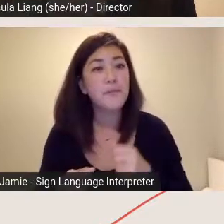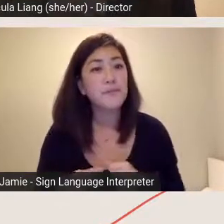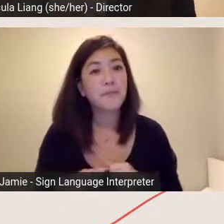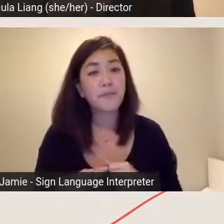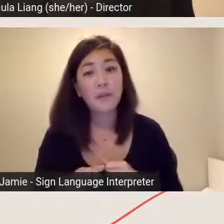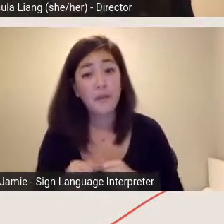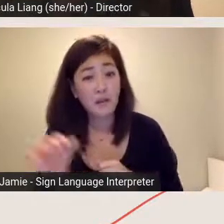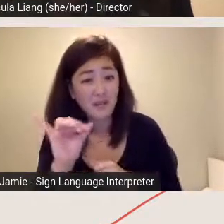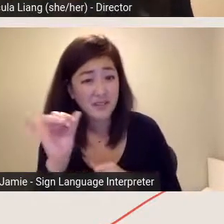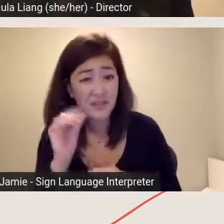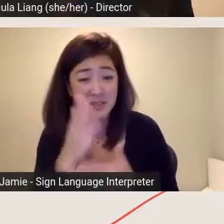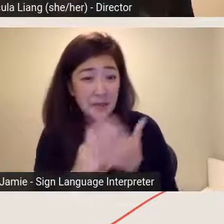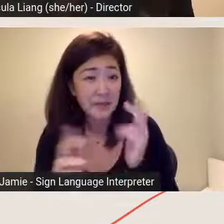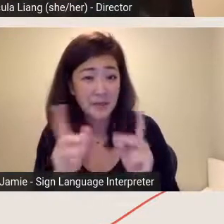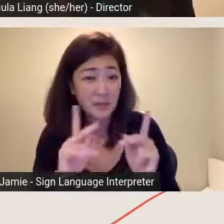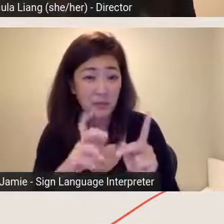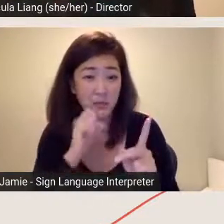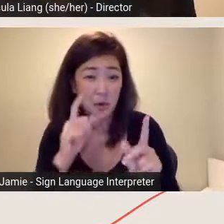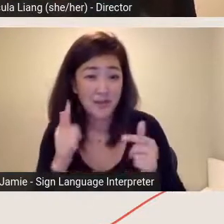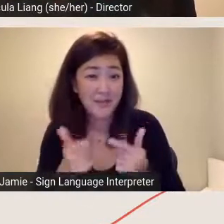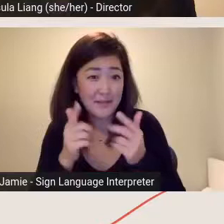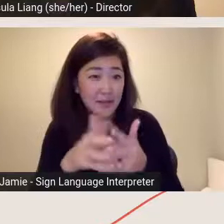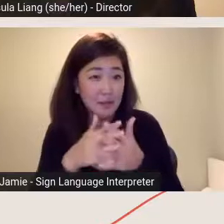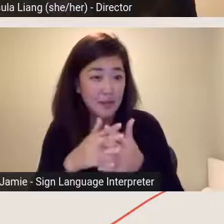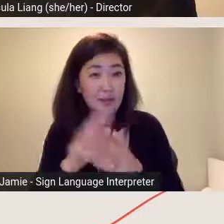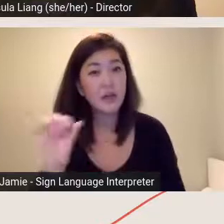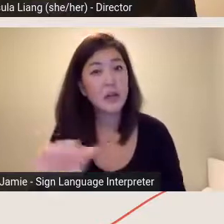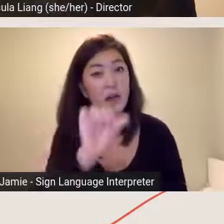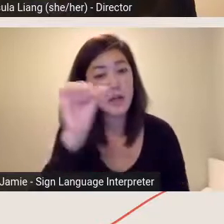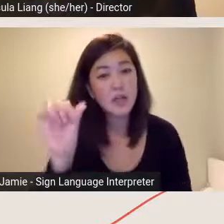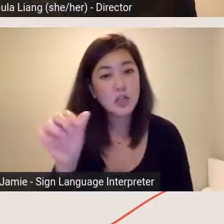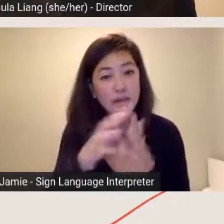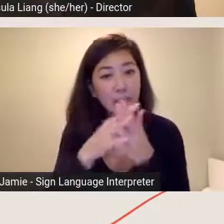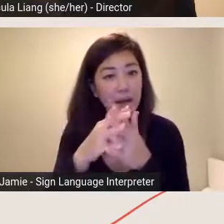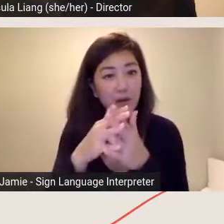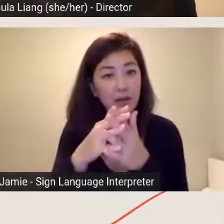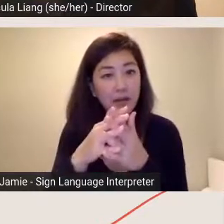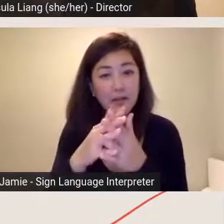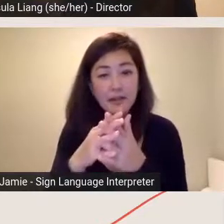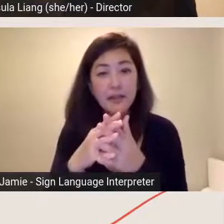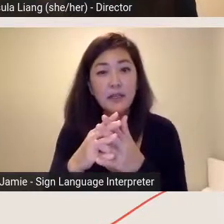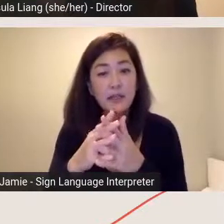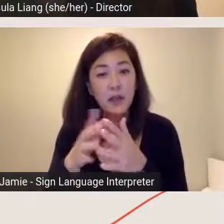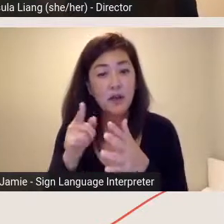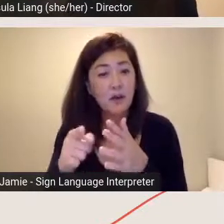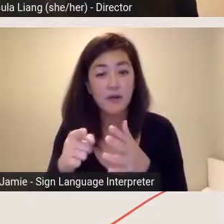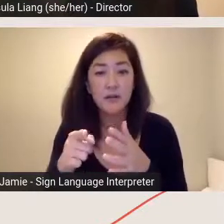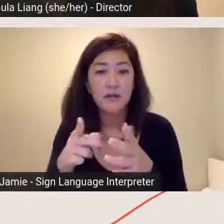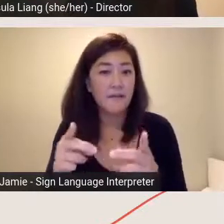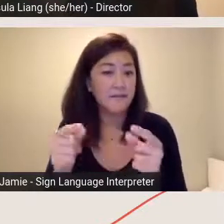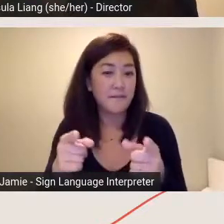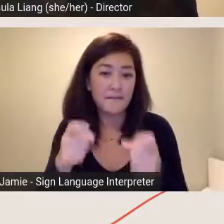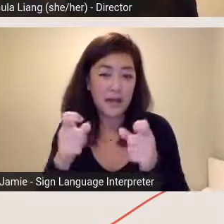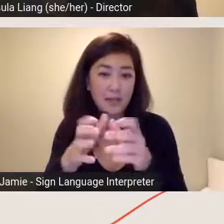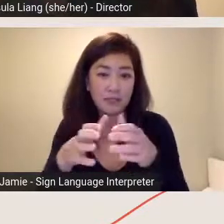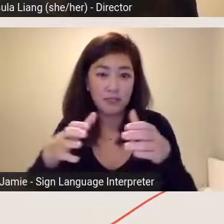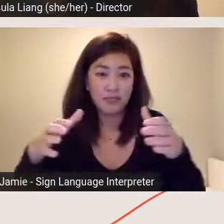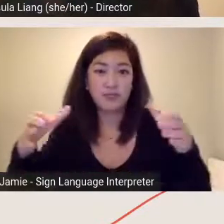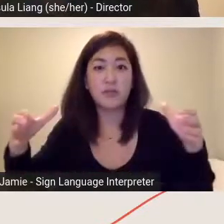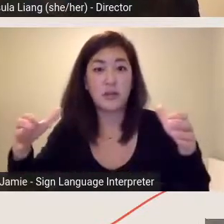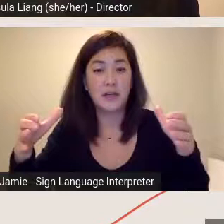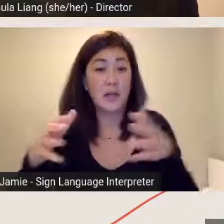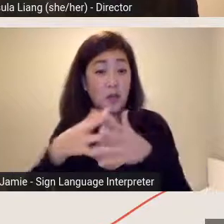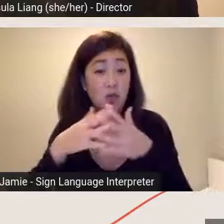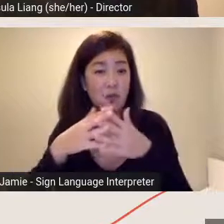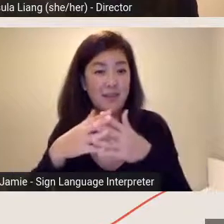people weren't even in the States 20 years ago. So we're talking about, like, Asian Americans are the largest, or the fastest growing demographic in the